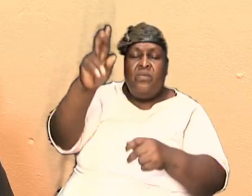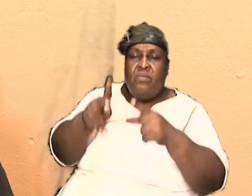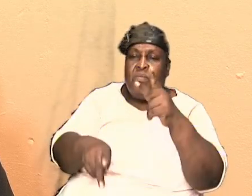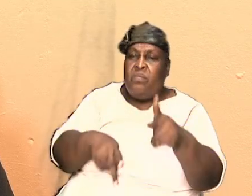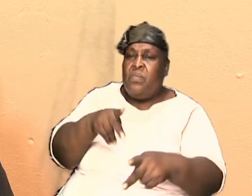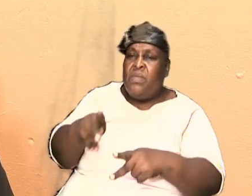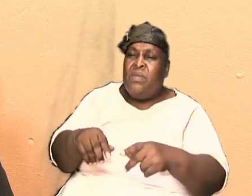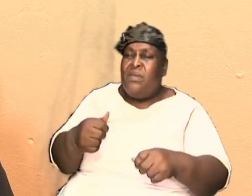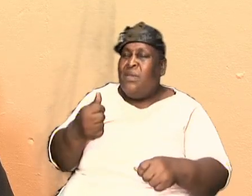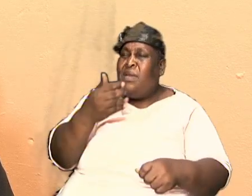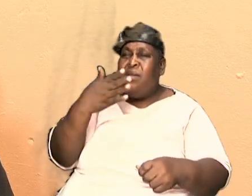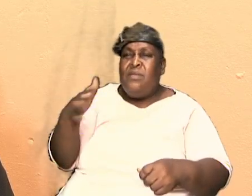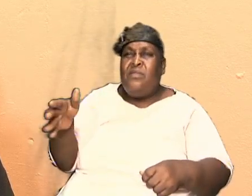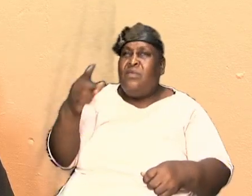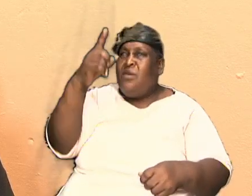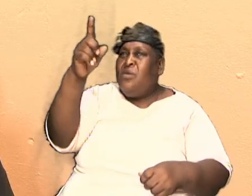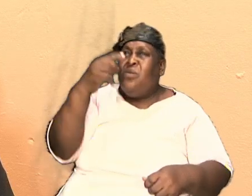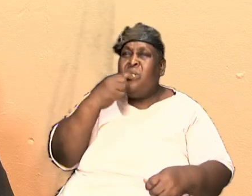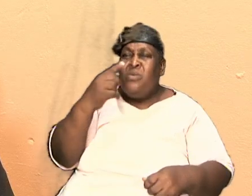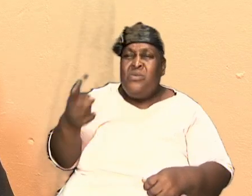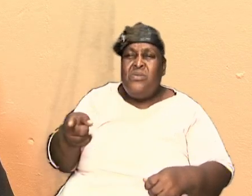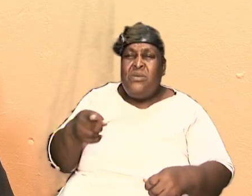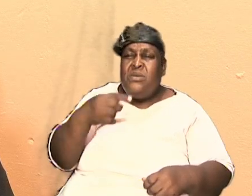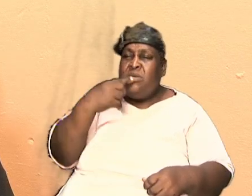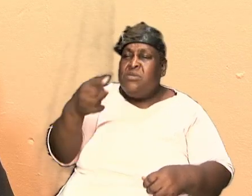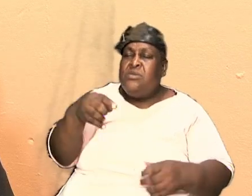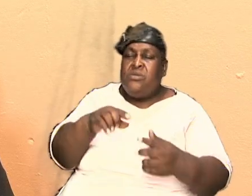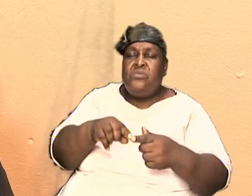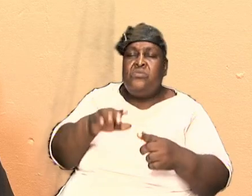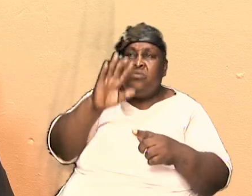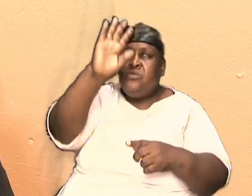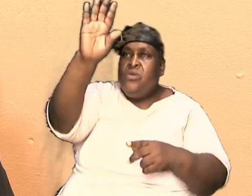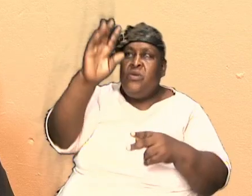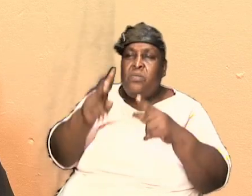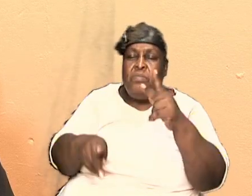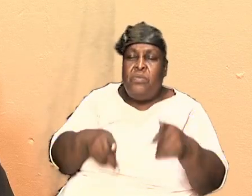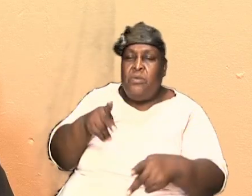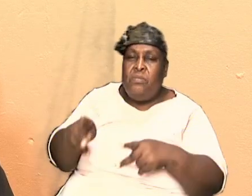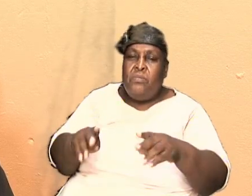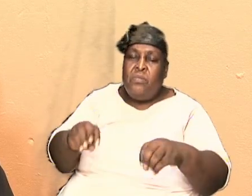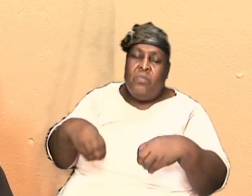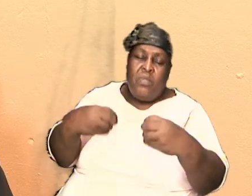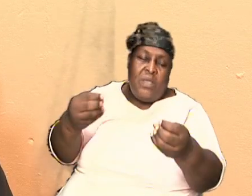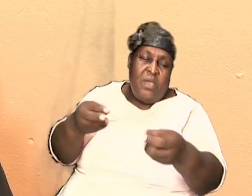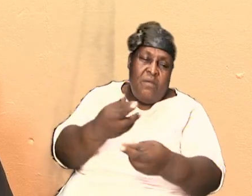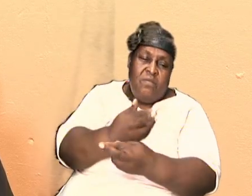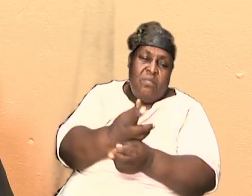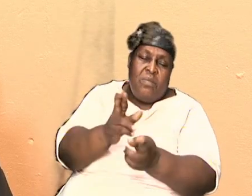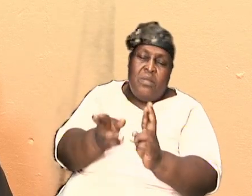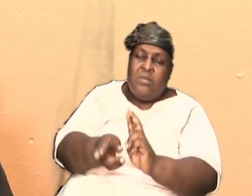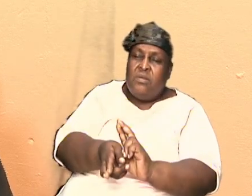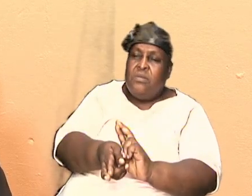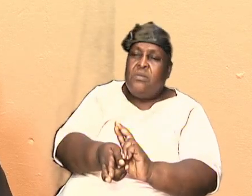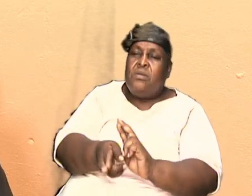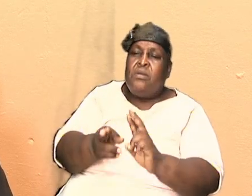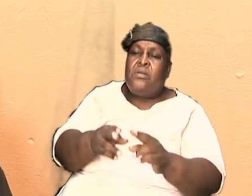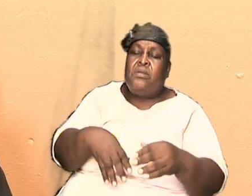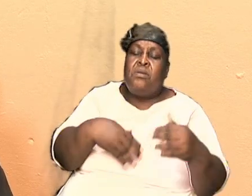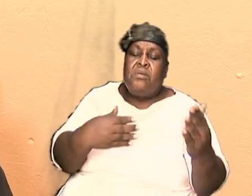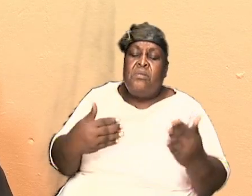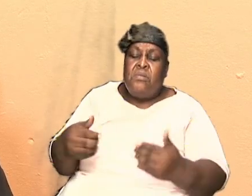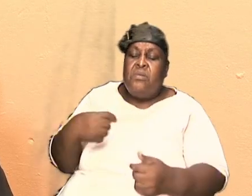to say tonight, we pray that you will say to them. We pray, God, that you will grant repentance. We pray, God, that you will bring us to a